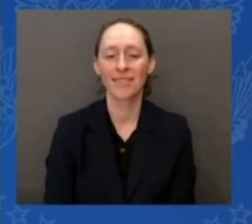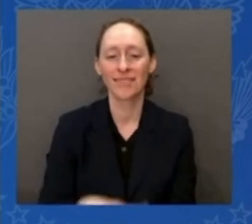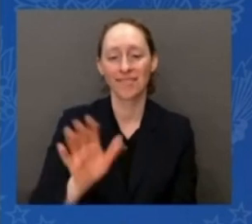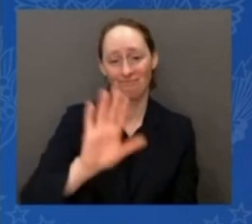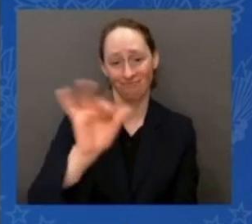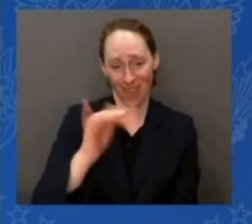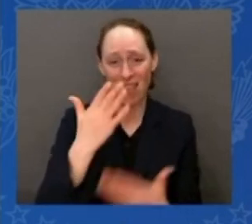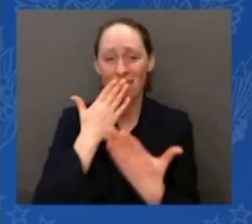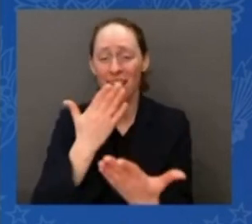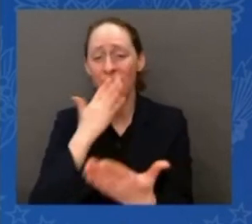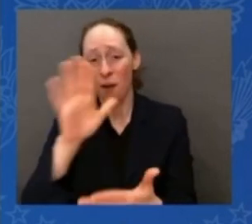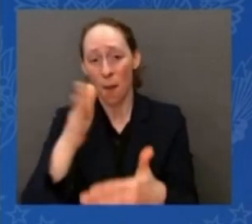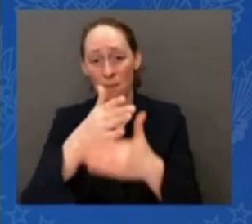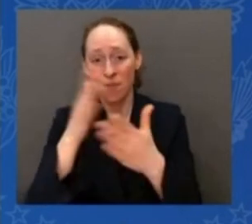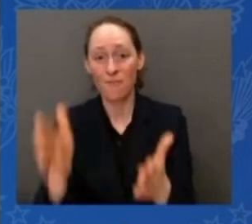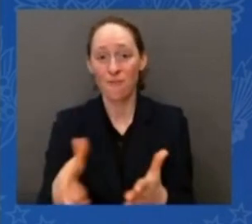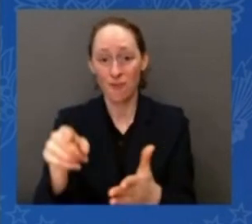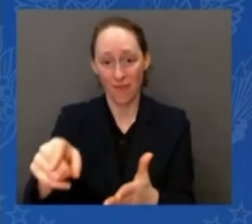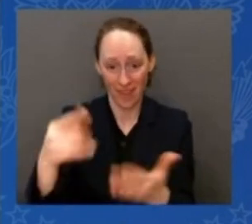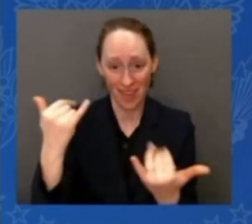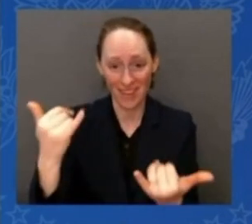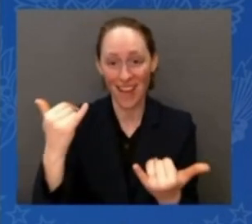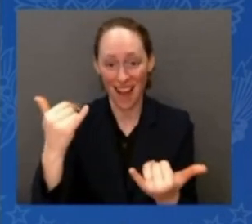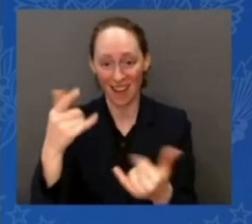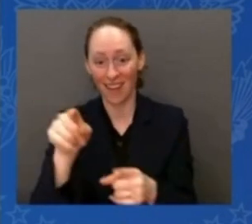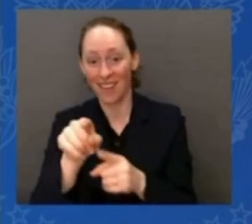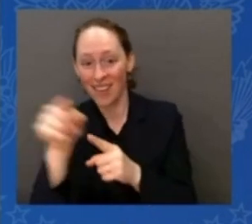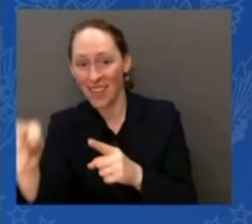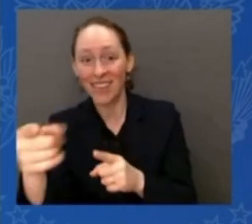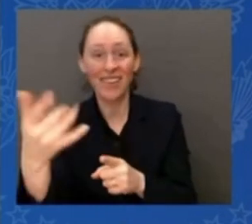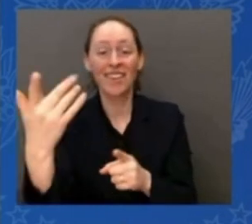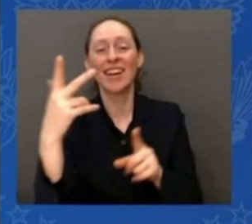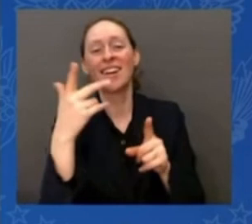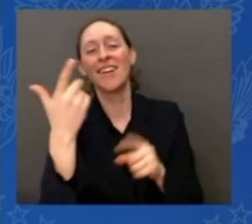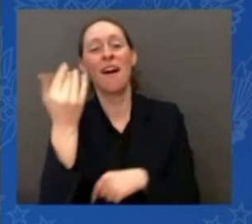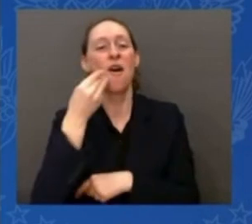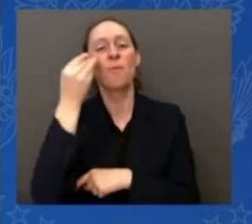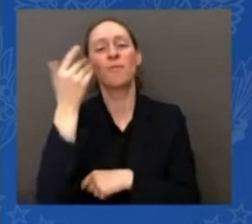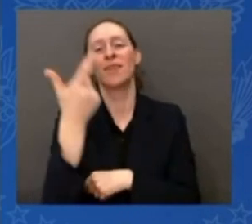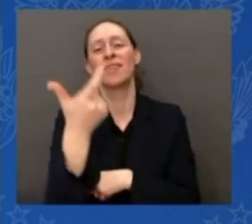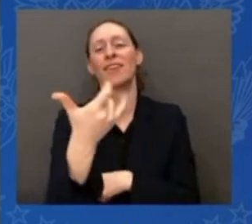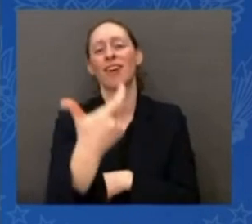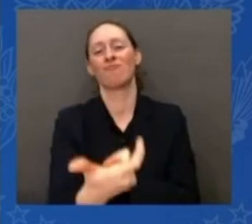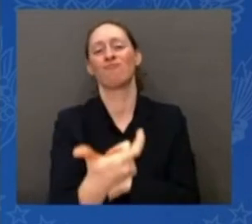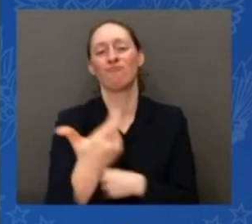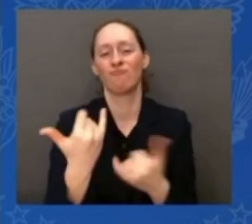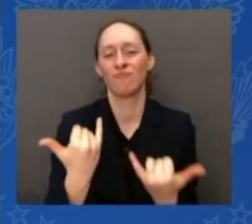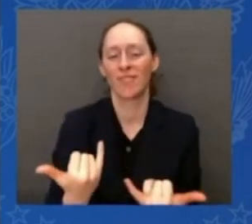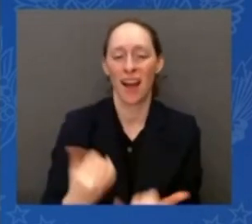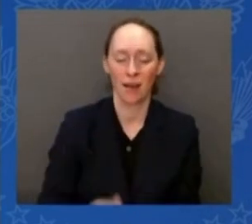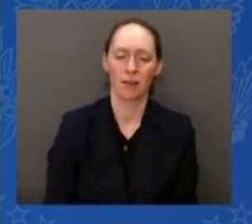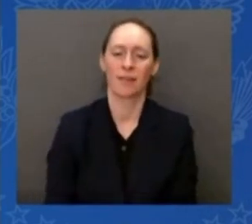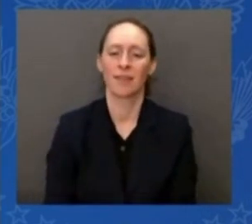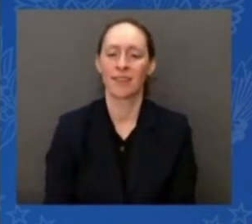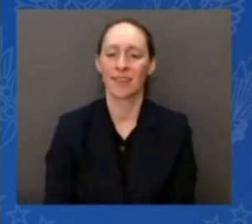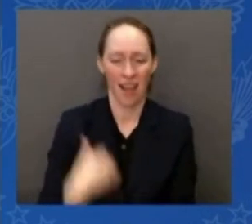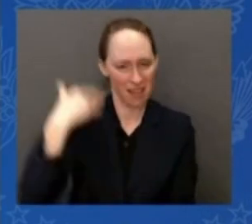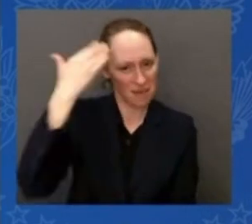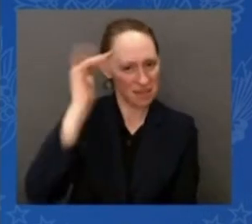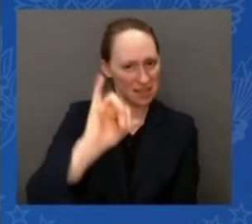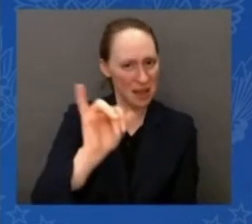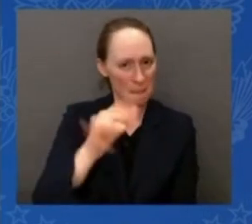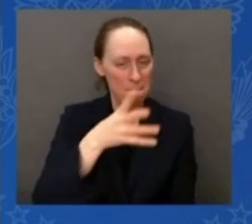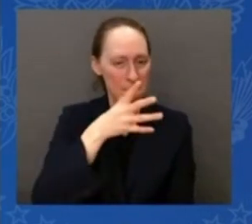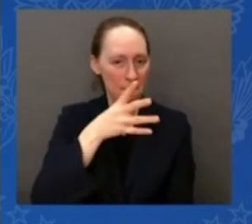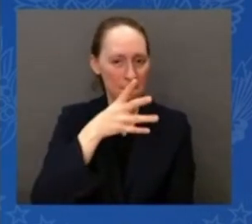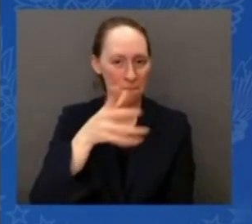He's here. Front row. And I know your mom, Mary, is watching from home as well. Mary, you're raising an incredible son.